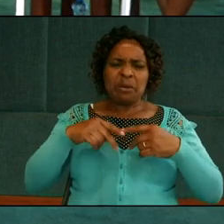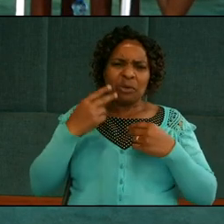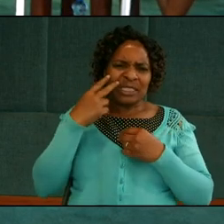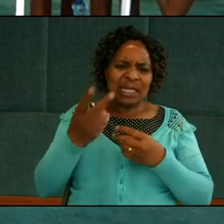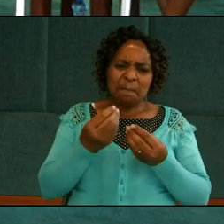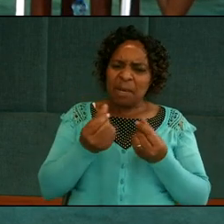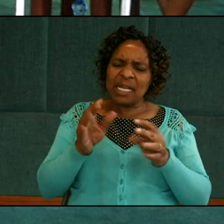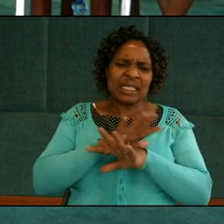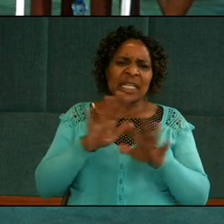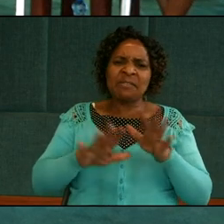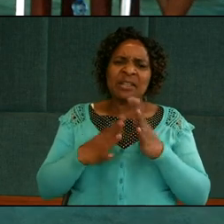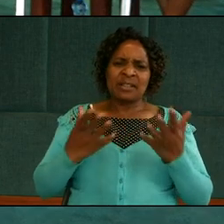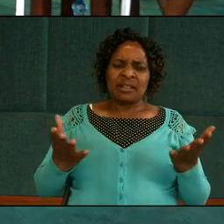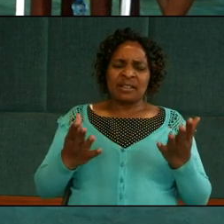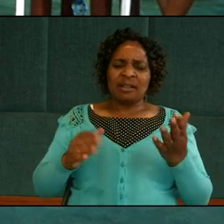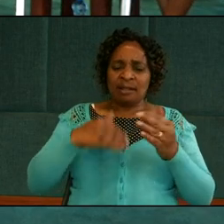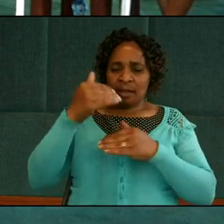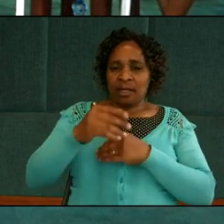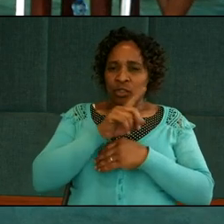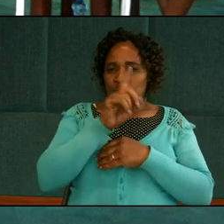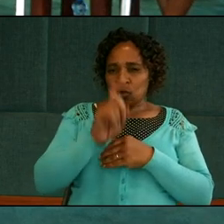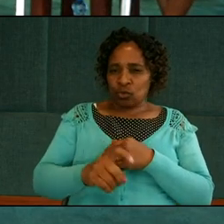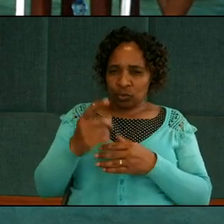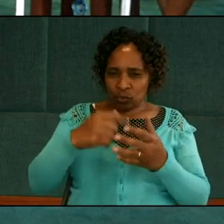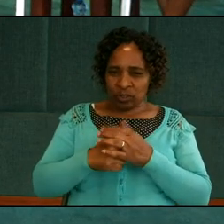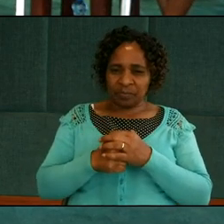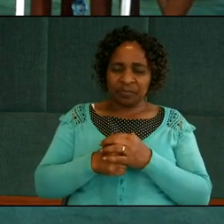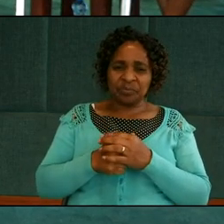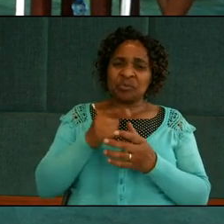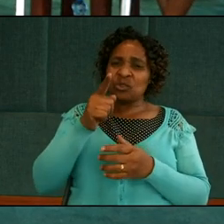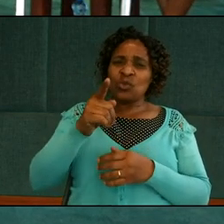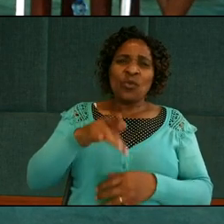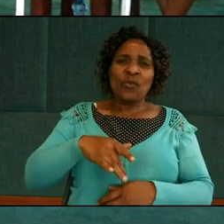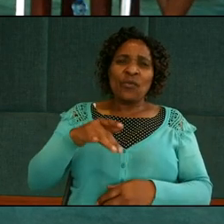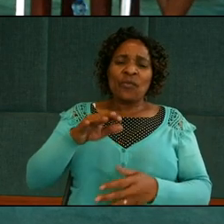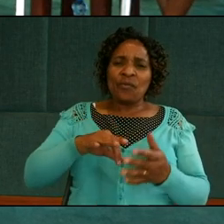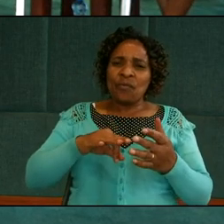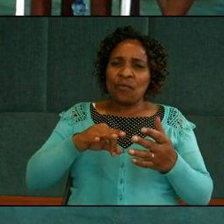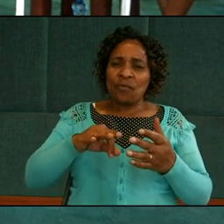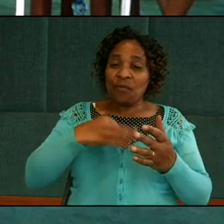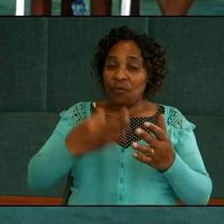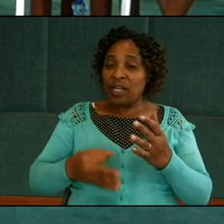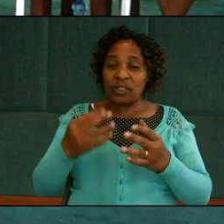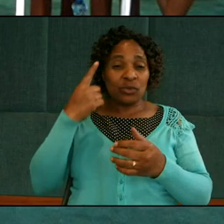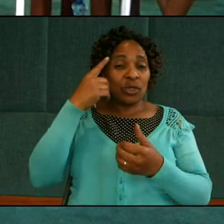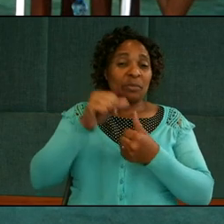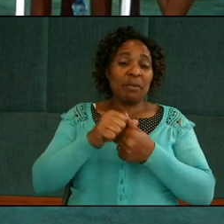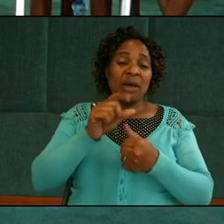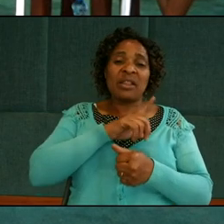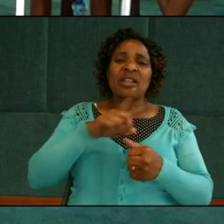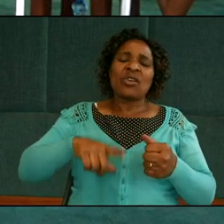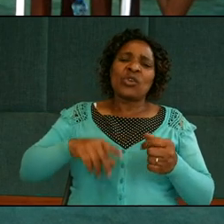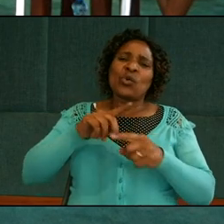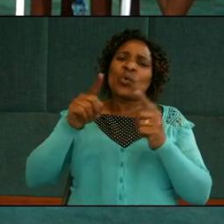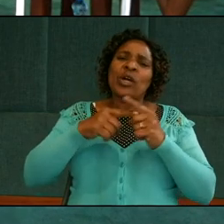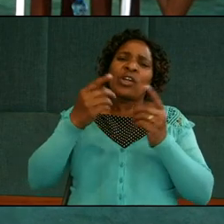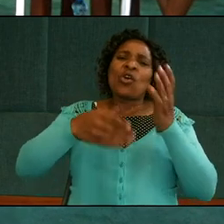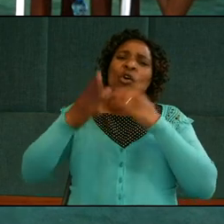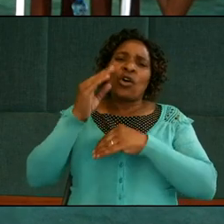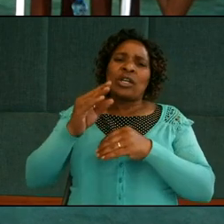not. So the next question is, have you ever failed to remember the Lord, even when God has rescued